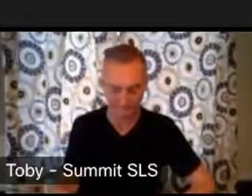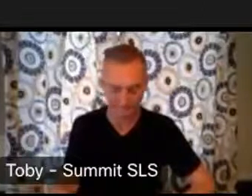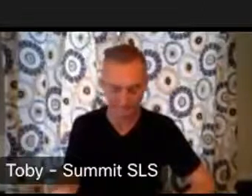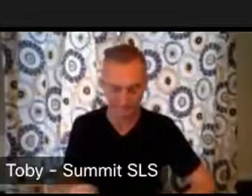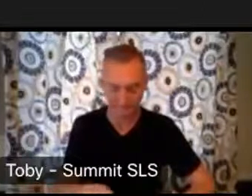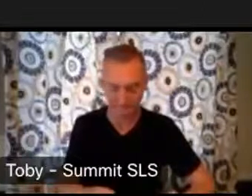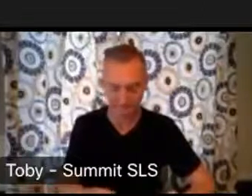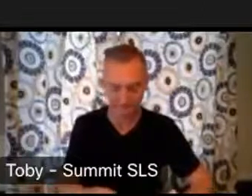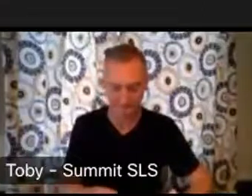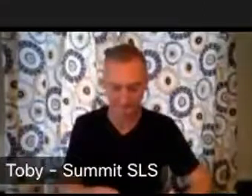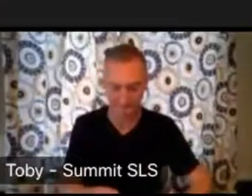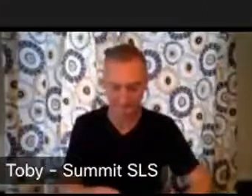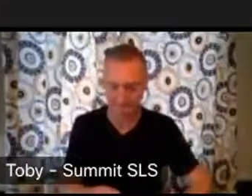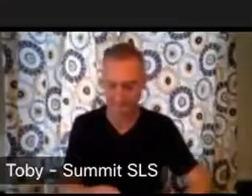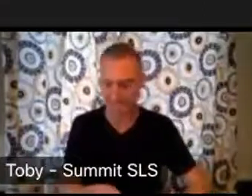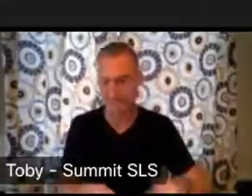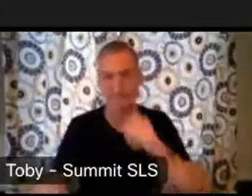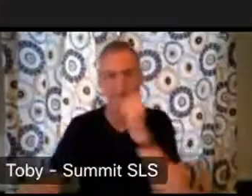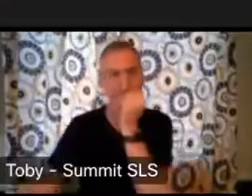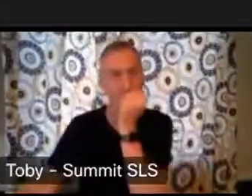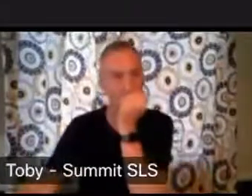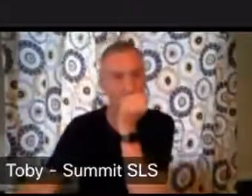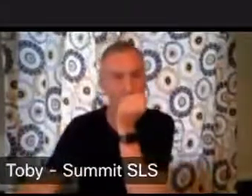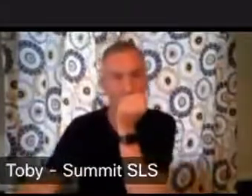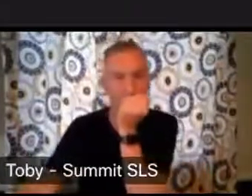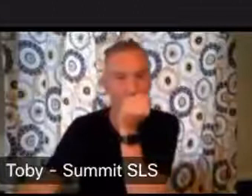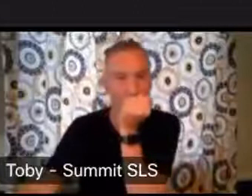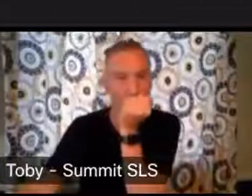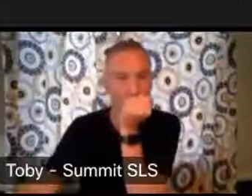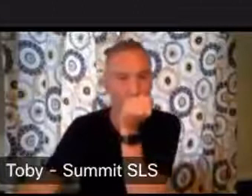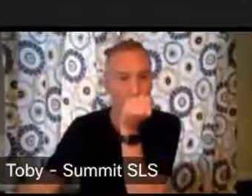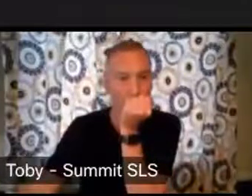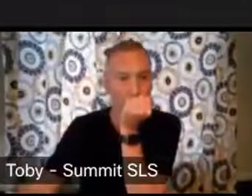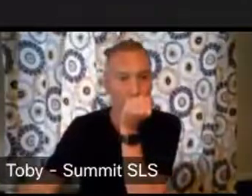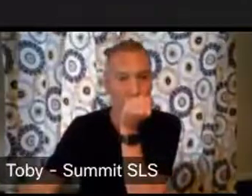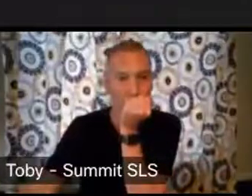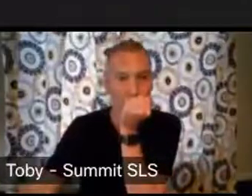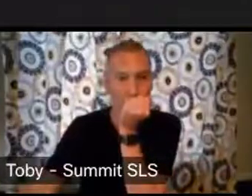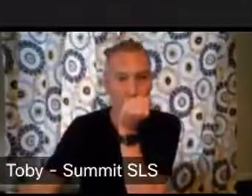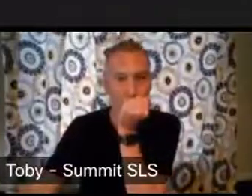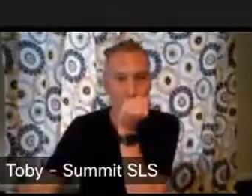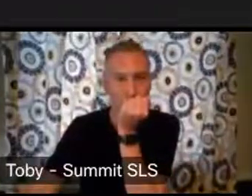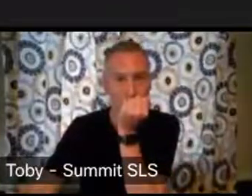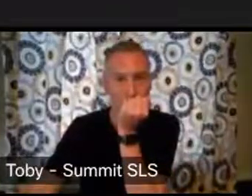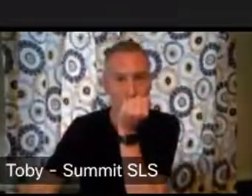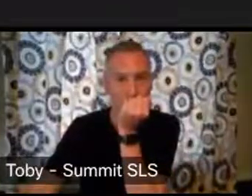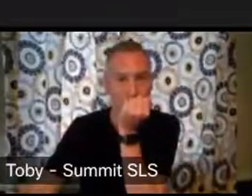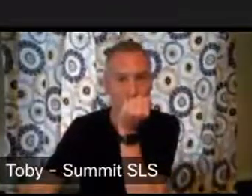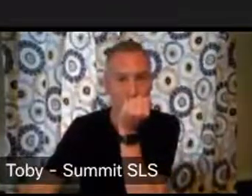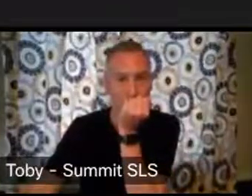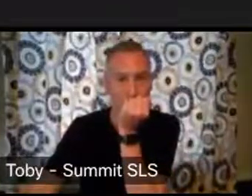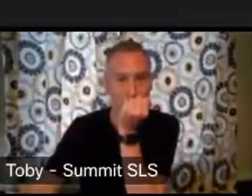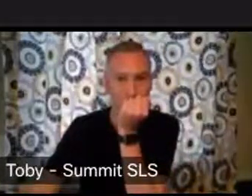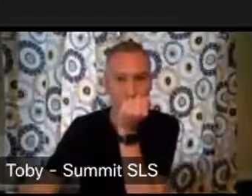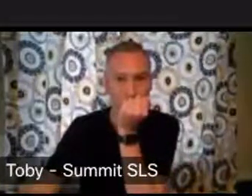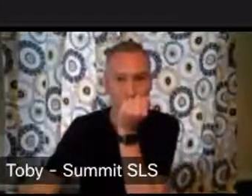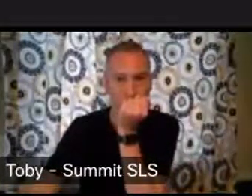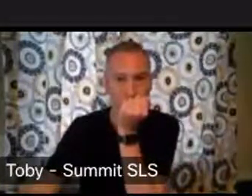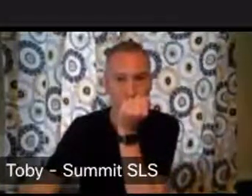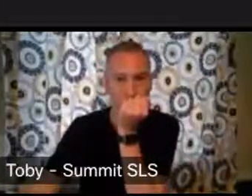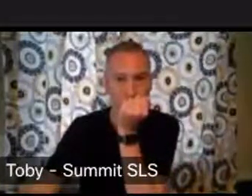that oversees our children and EI services, really had a great discussion with a number of different